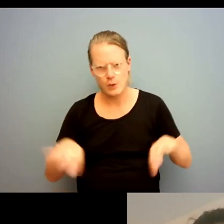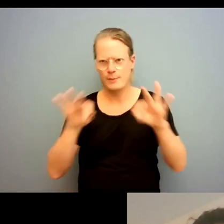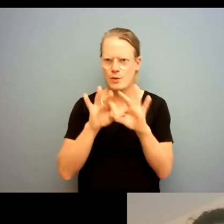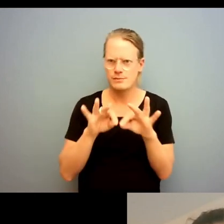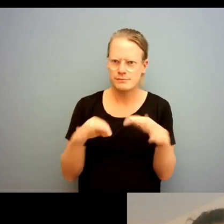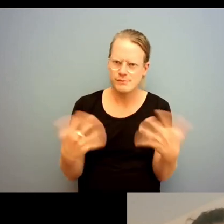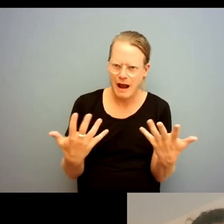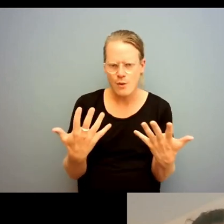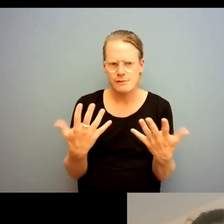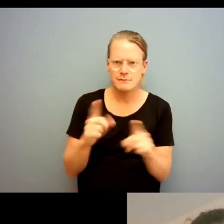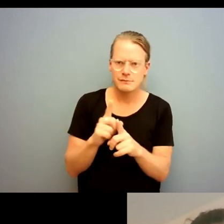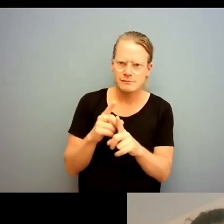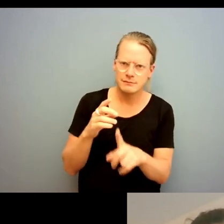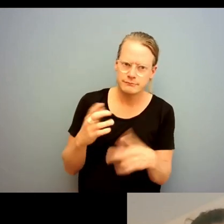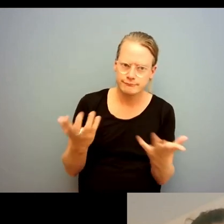this.